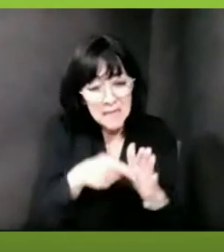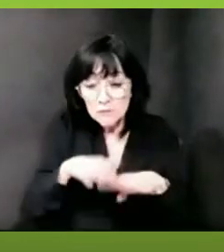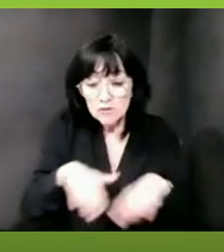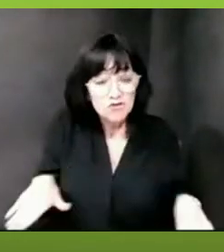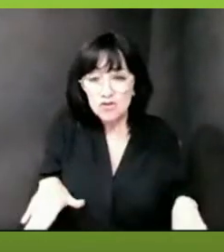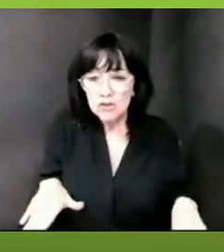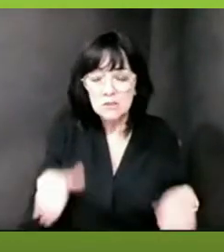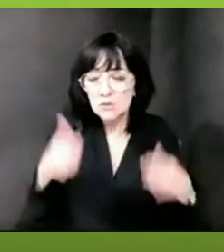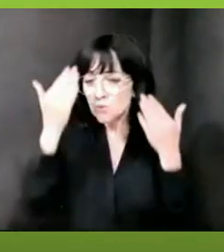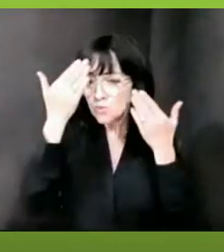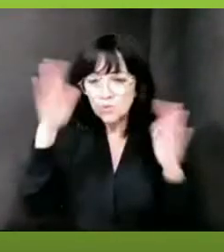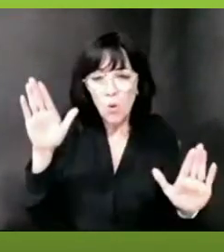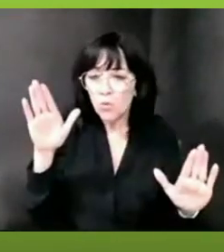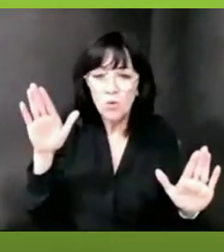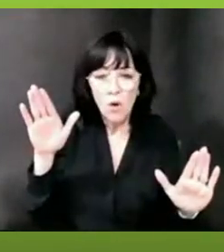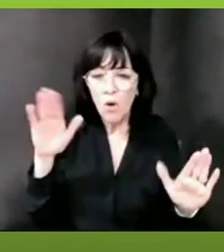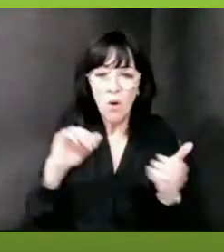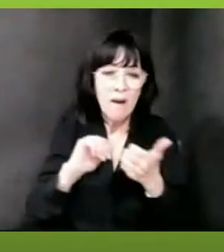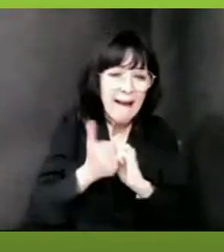so we have to